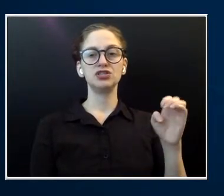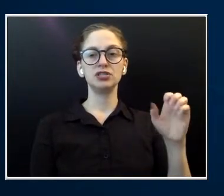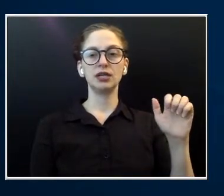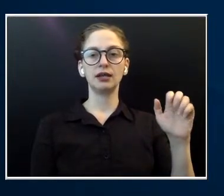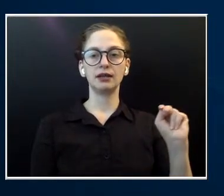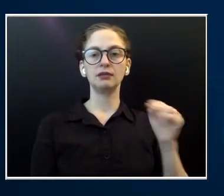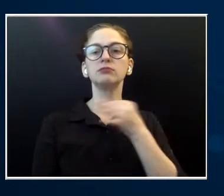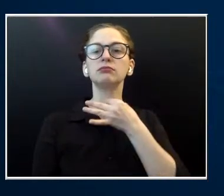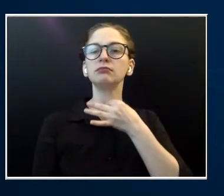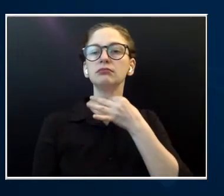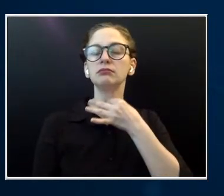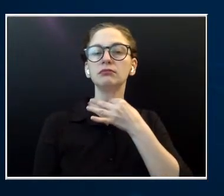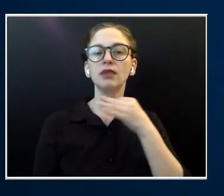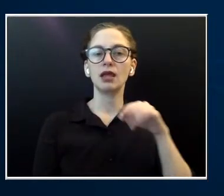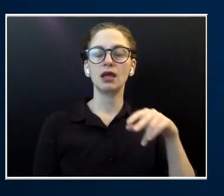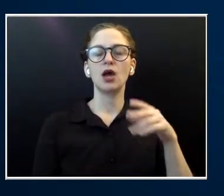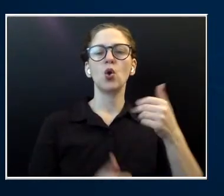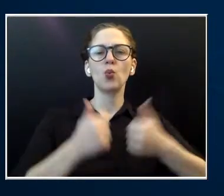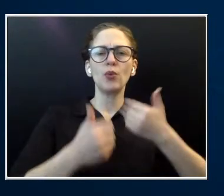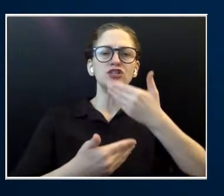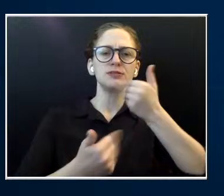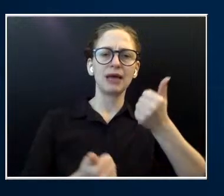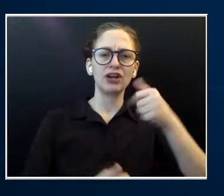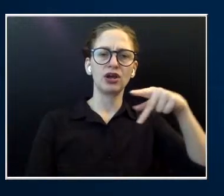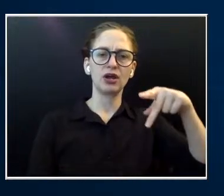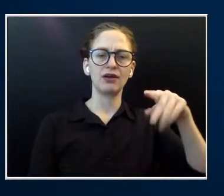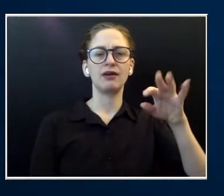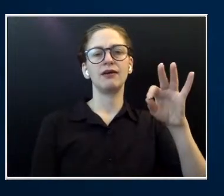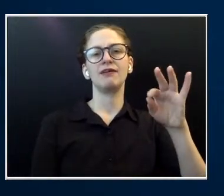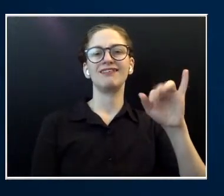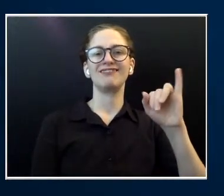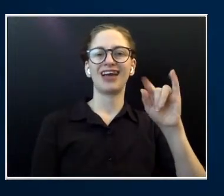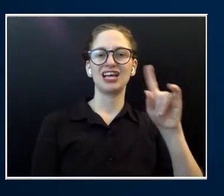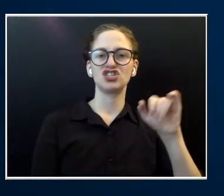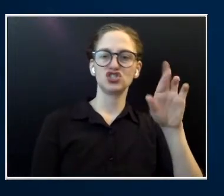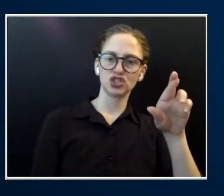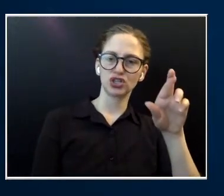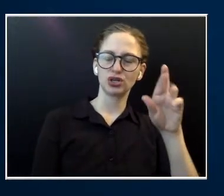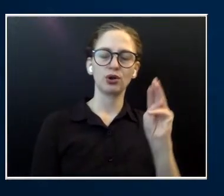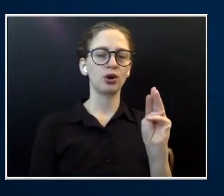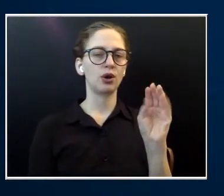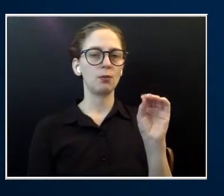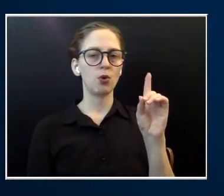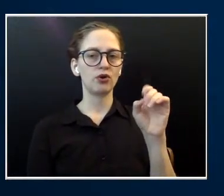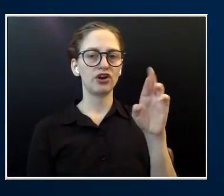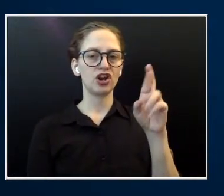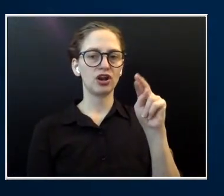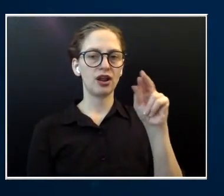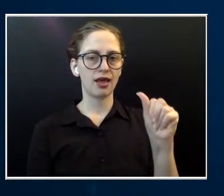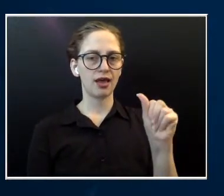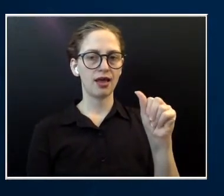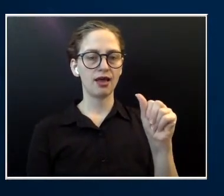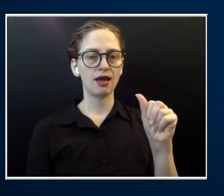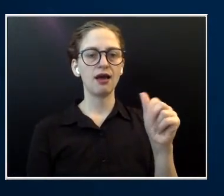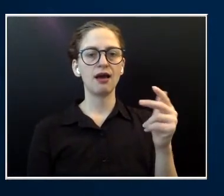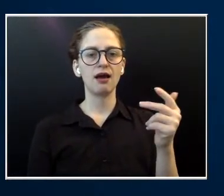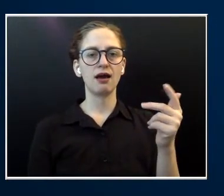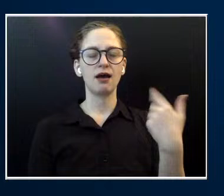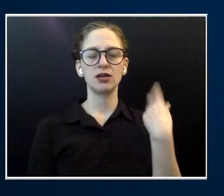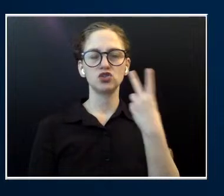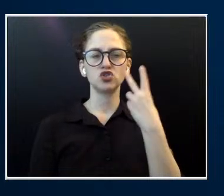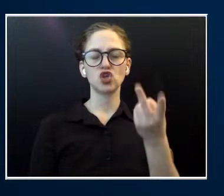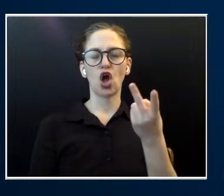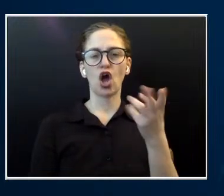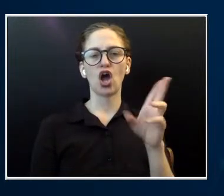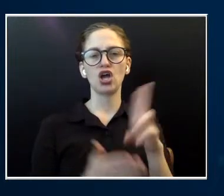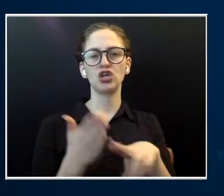Pfizer better or Moderna? And when it comes to the latest COVID vaccine, Jean said he saw a Penn University study that favored